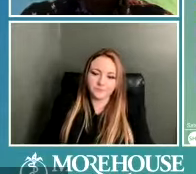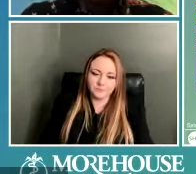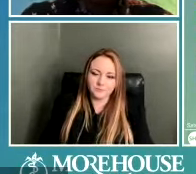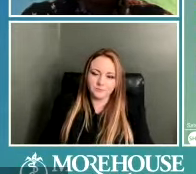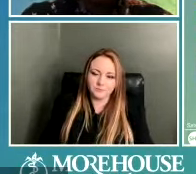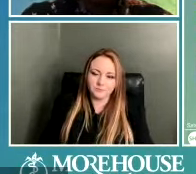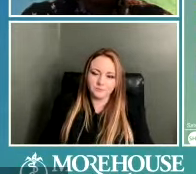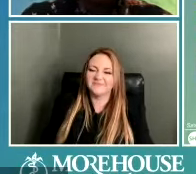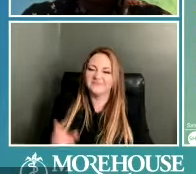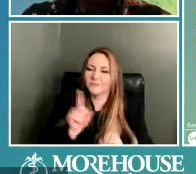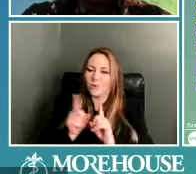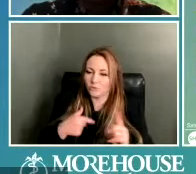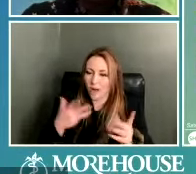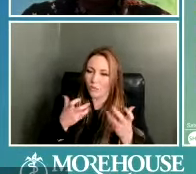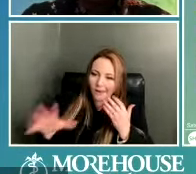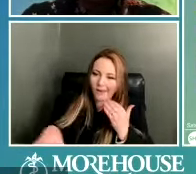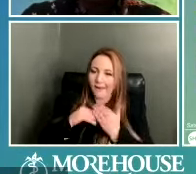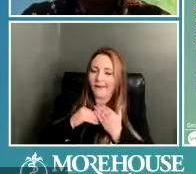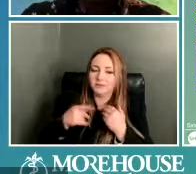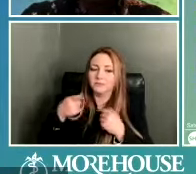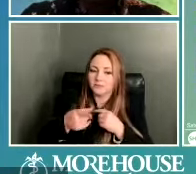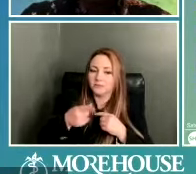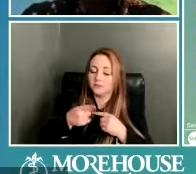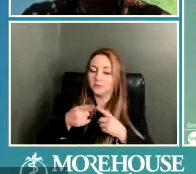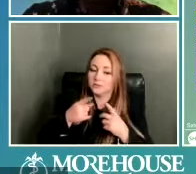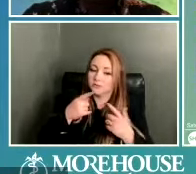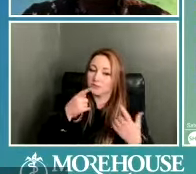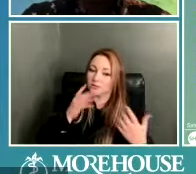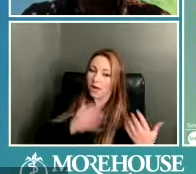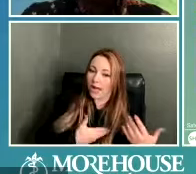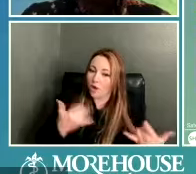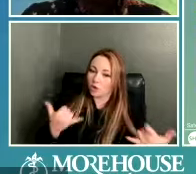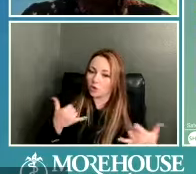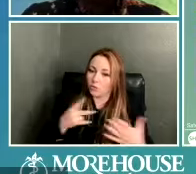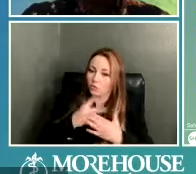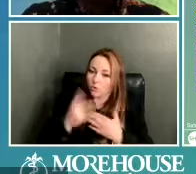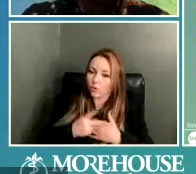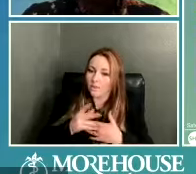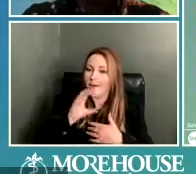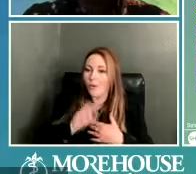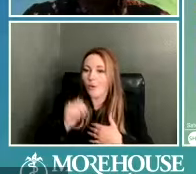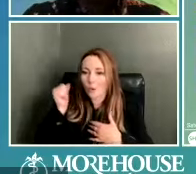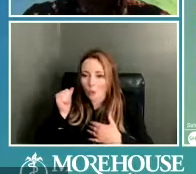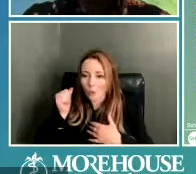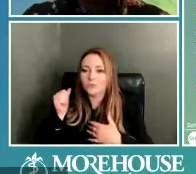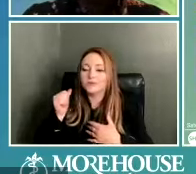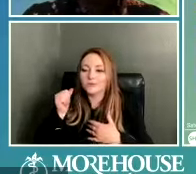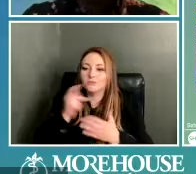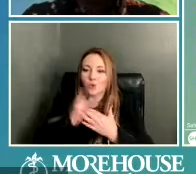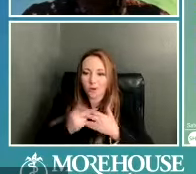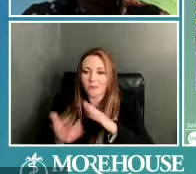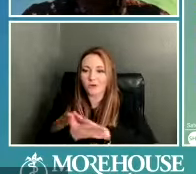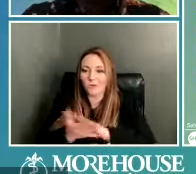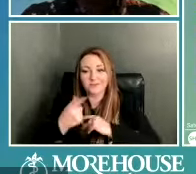And I'd like to add that this is among our current programs, our oldest program in operation. This program was